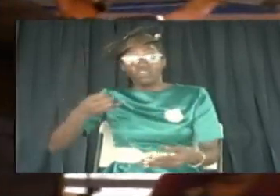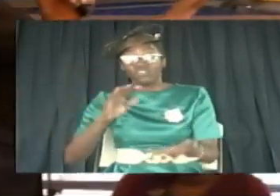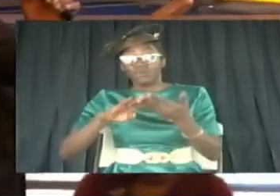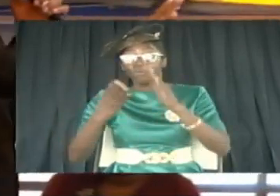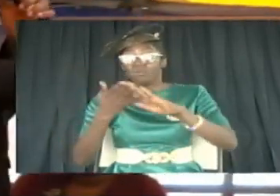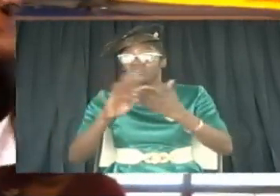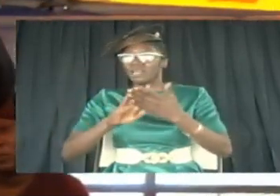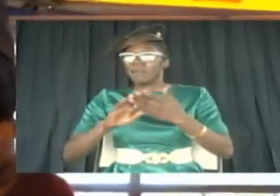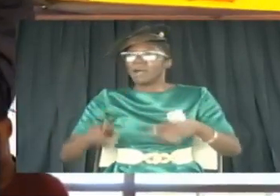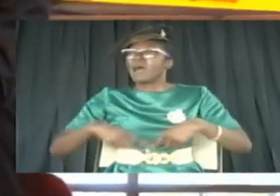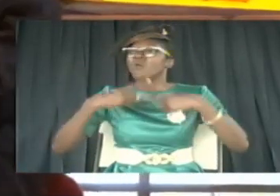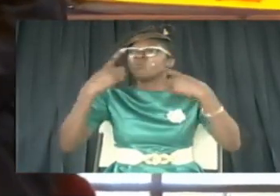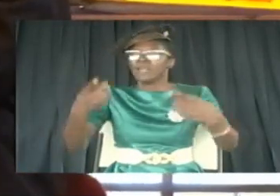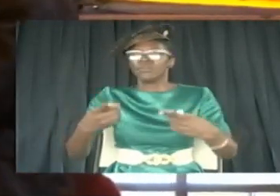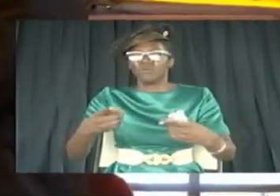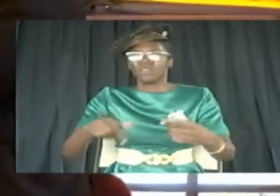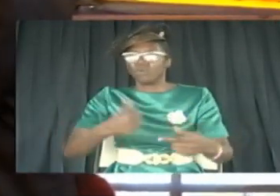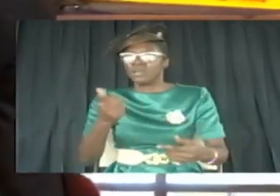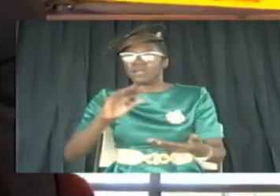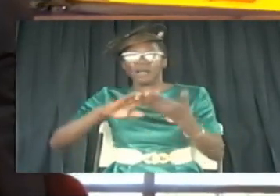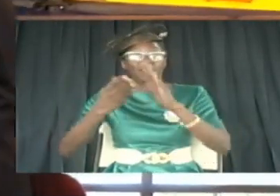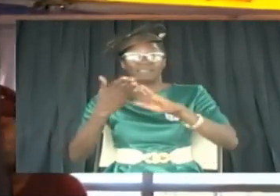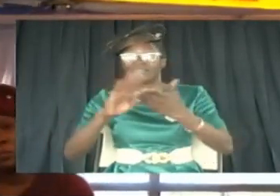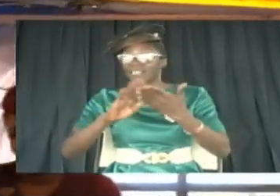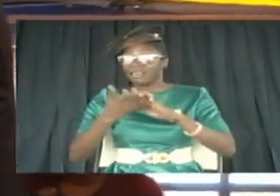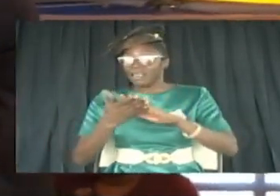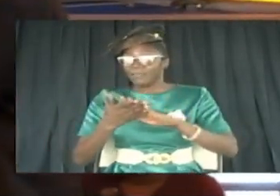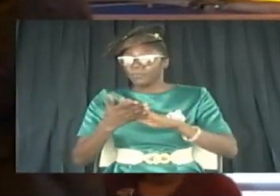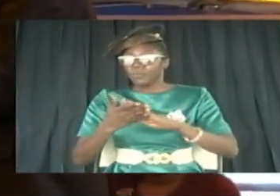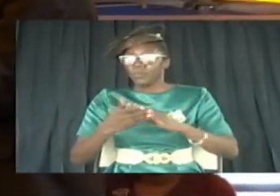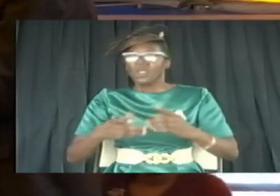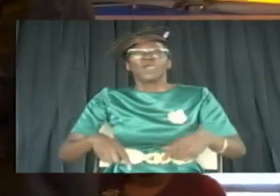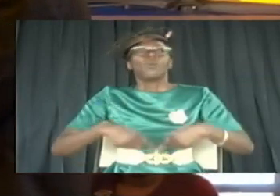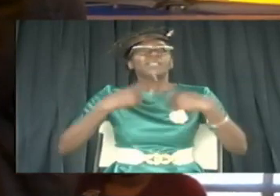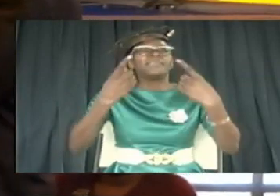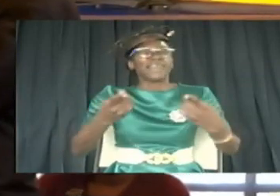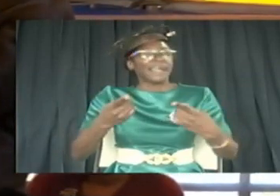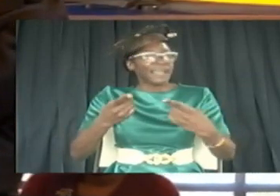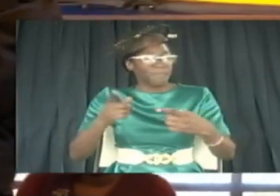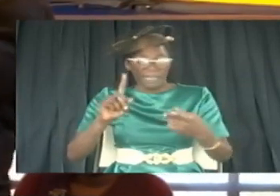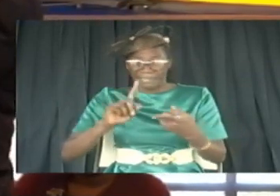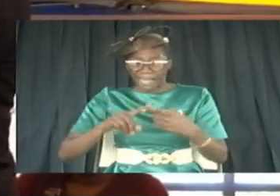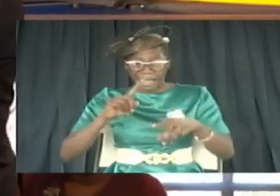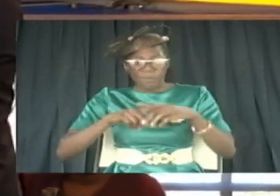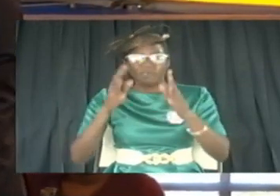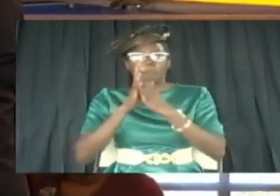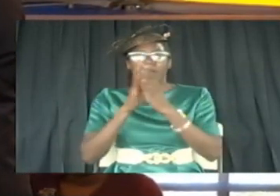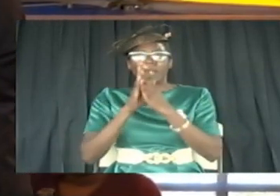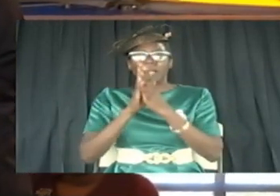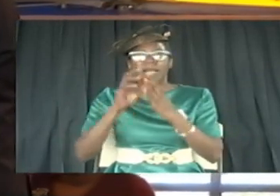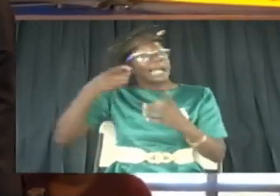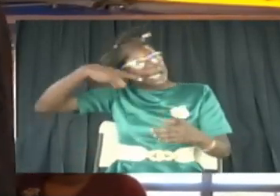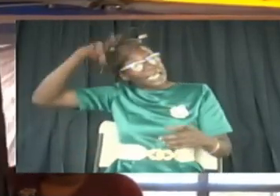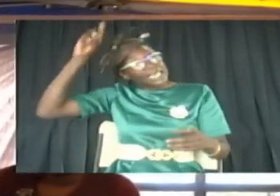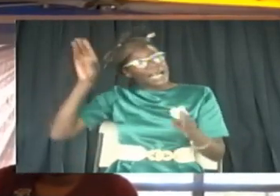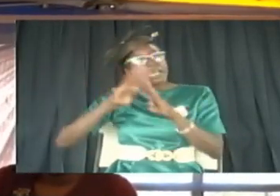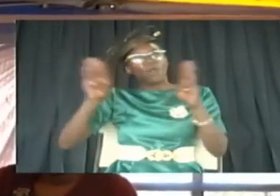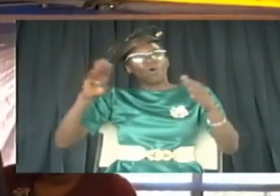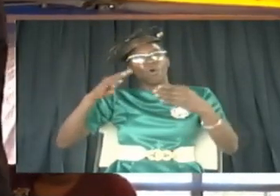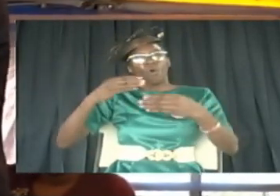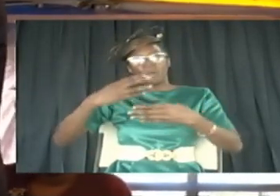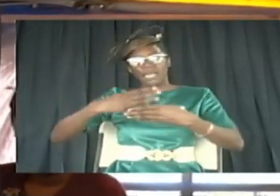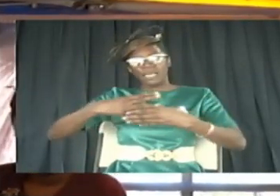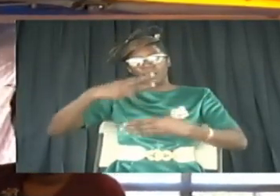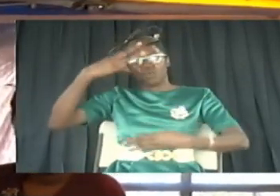to Babylon. When he was in Israel, when it was time for prayer, Daniel would open his windows and he